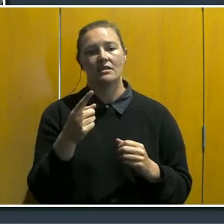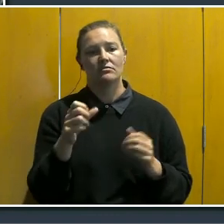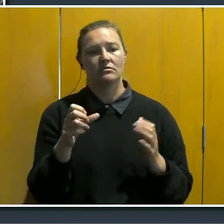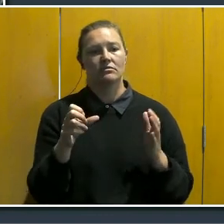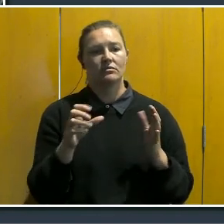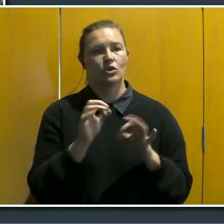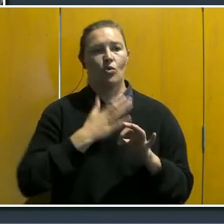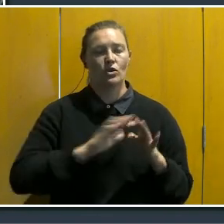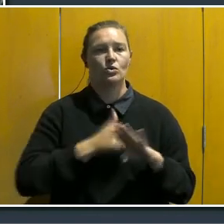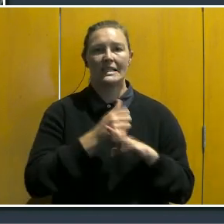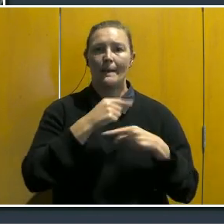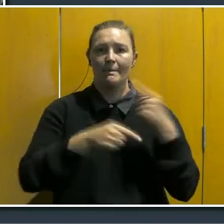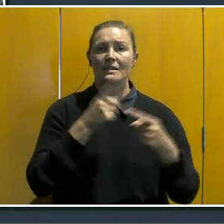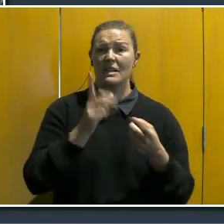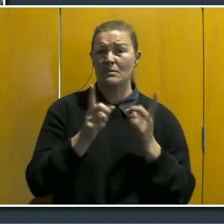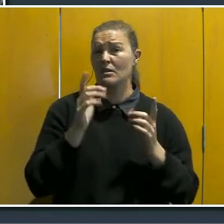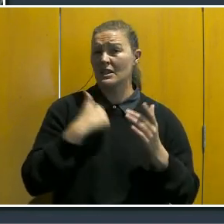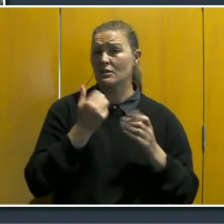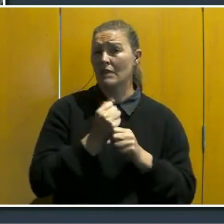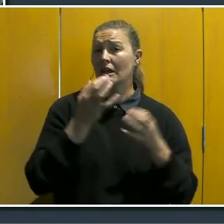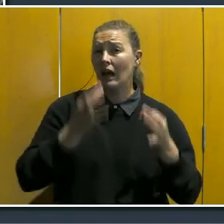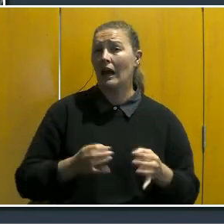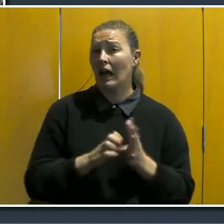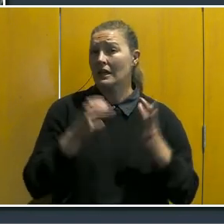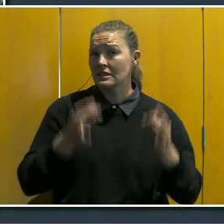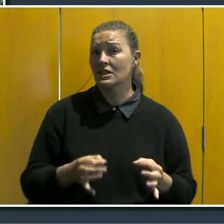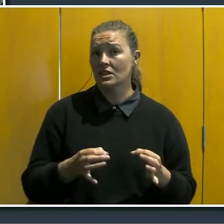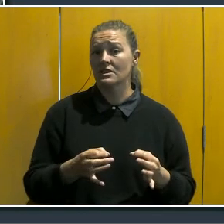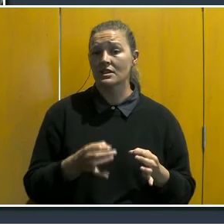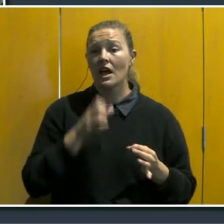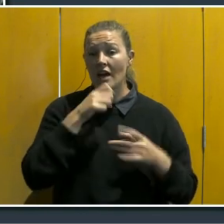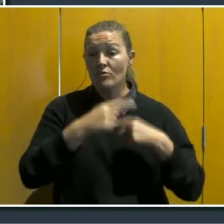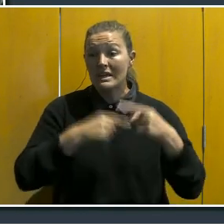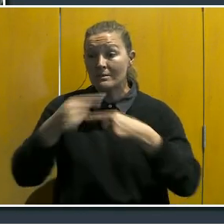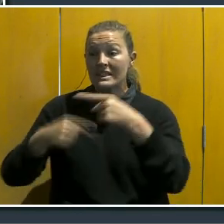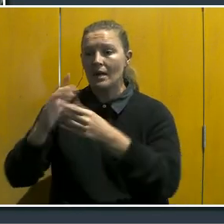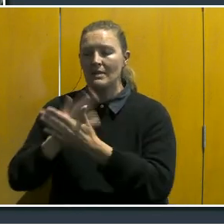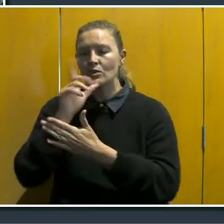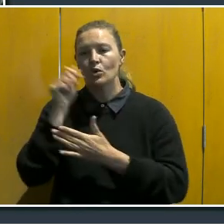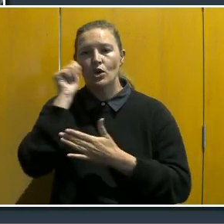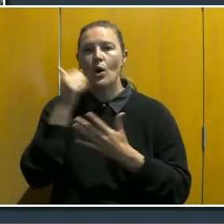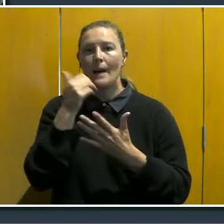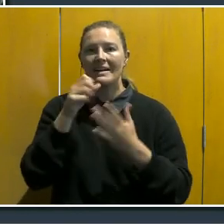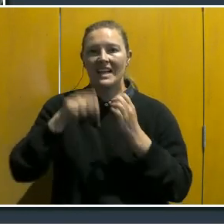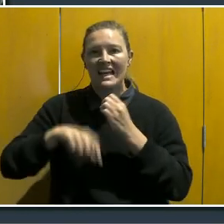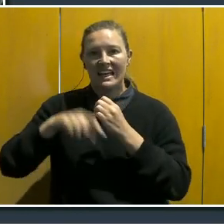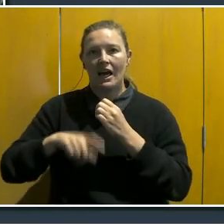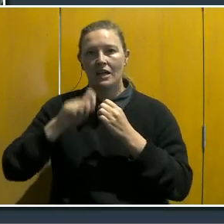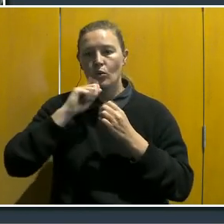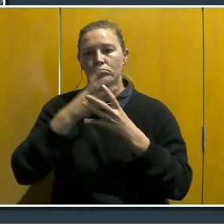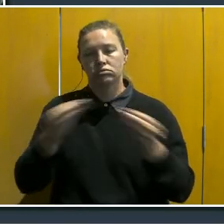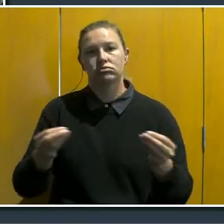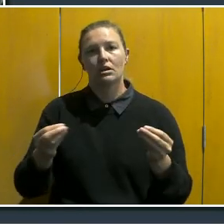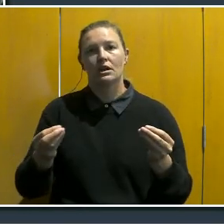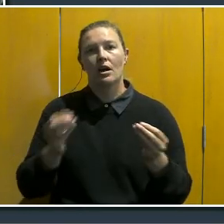have to be made. If every property in Napier was metered, then the wastage through leaky pipes and general wastage would disappear overnight